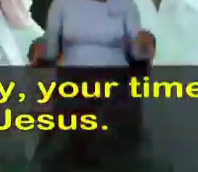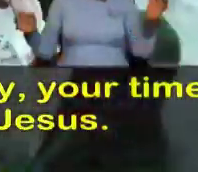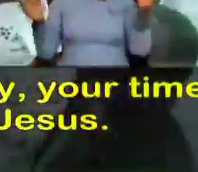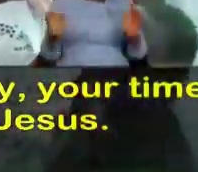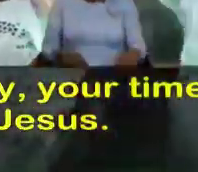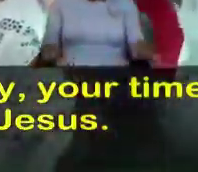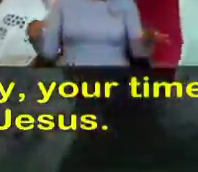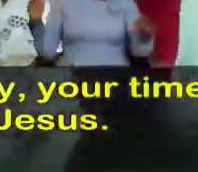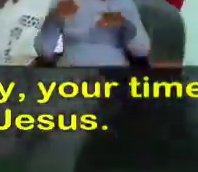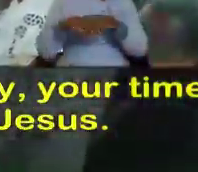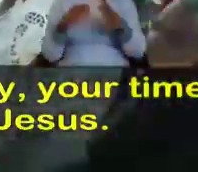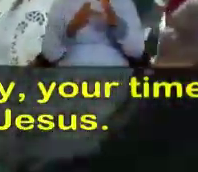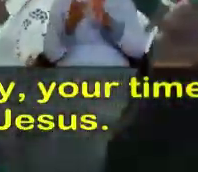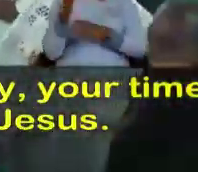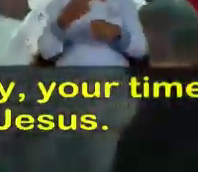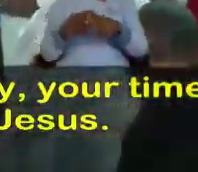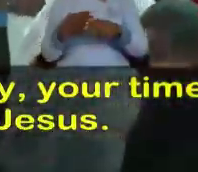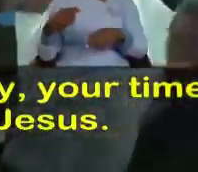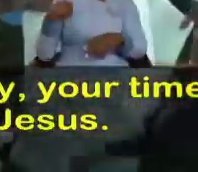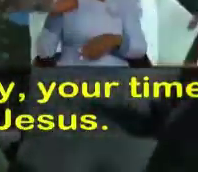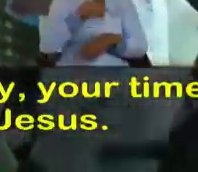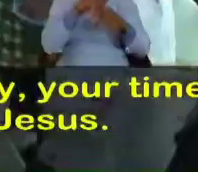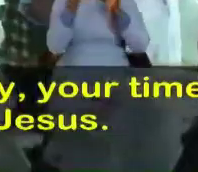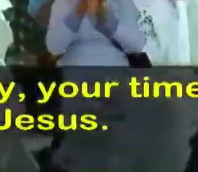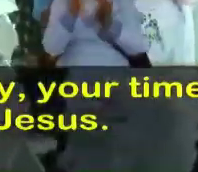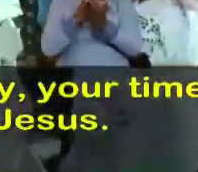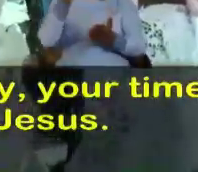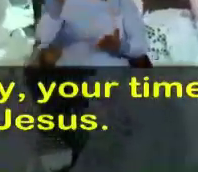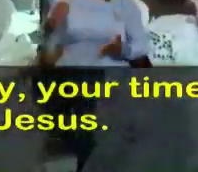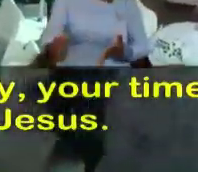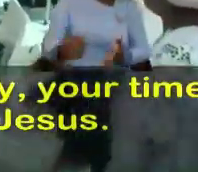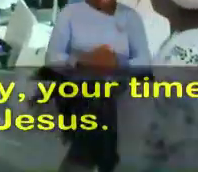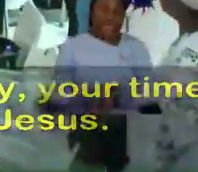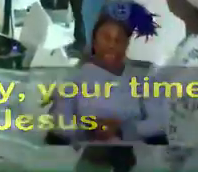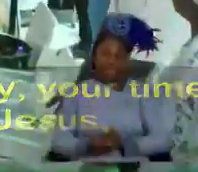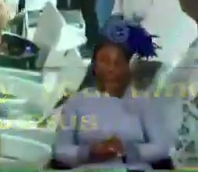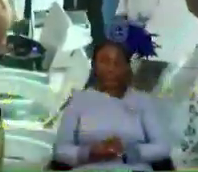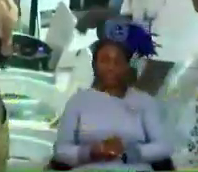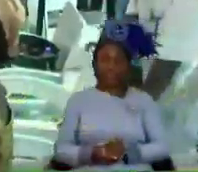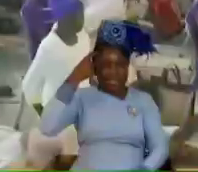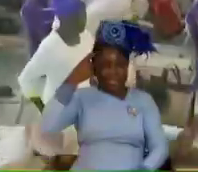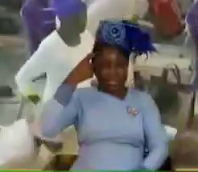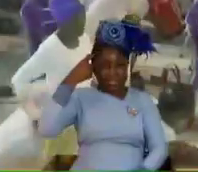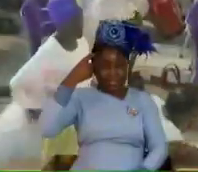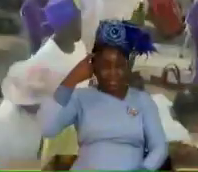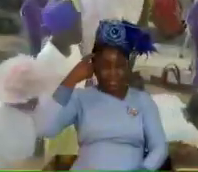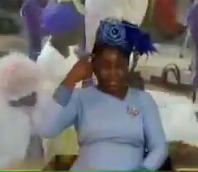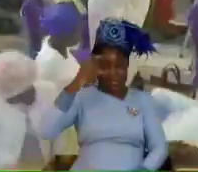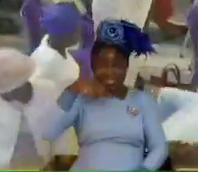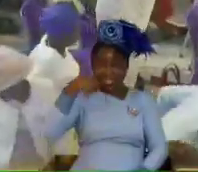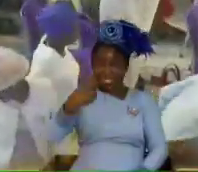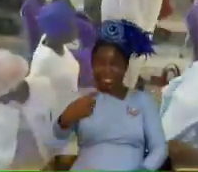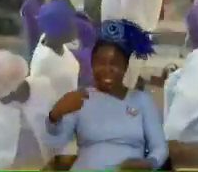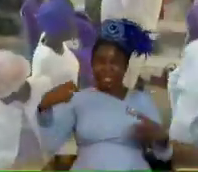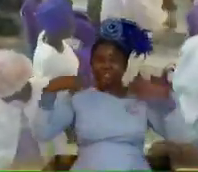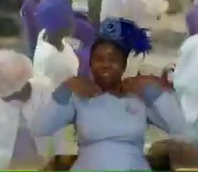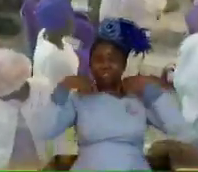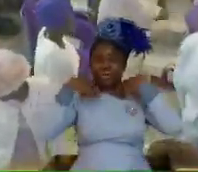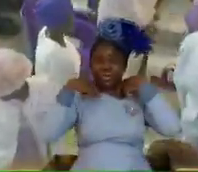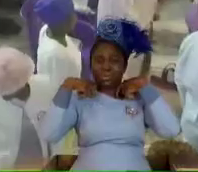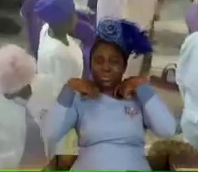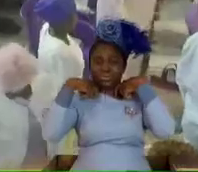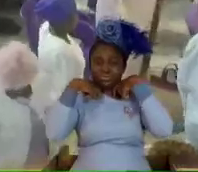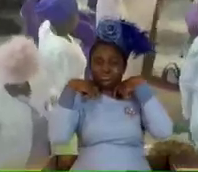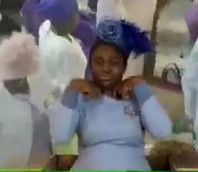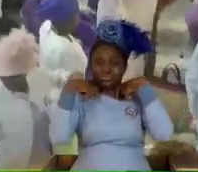In Jesus' name we pray. Ni oruko Jesu lagbadura. Yoke